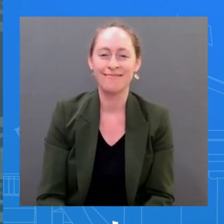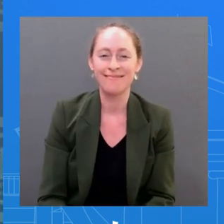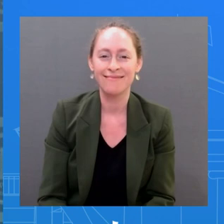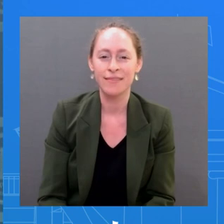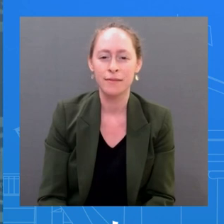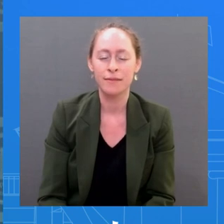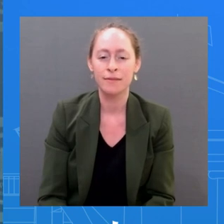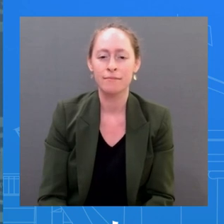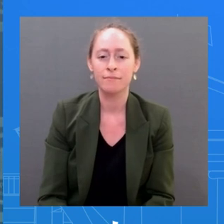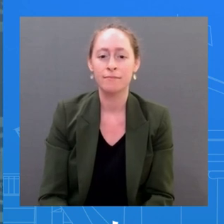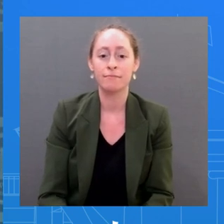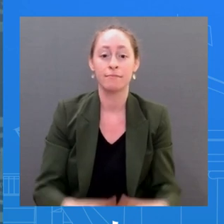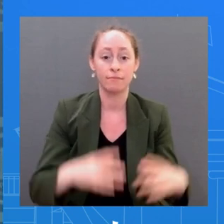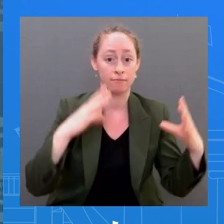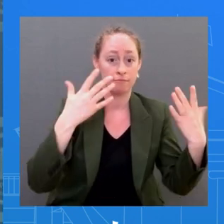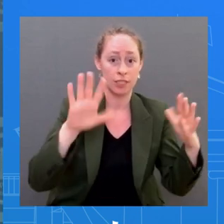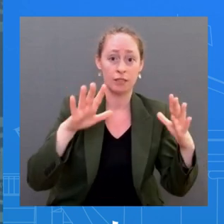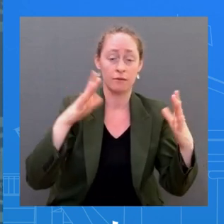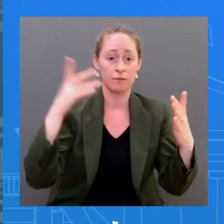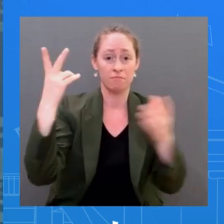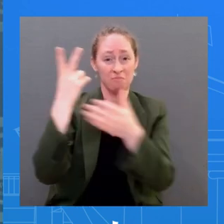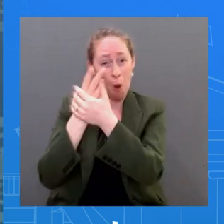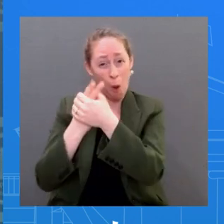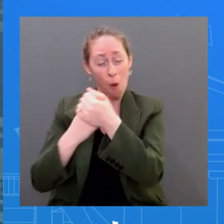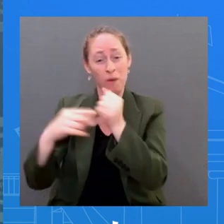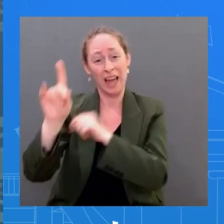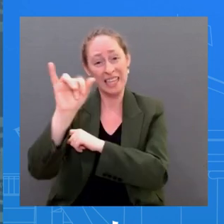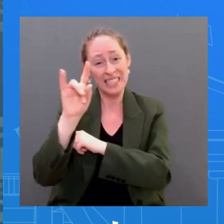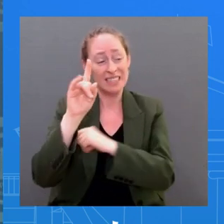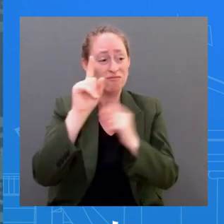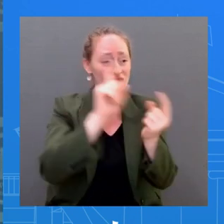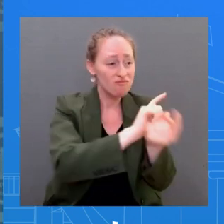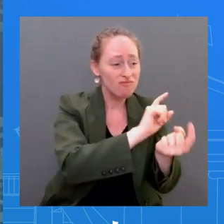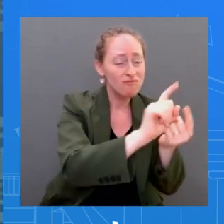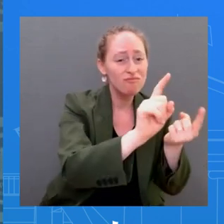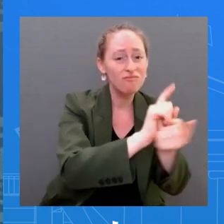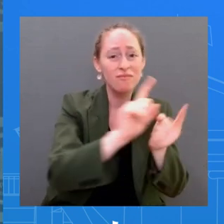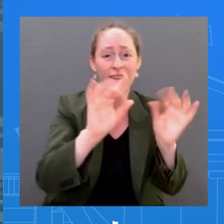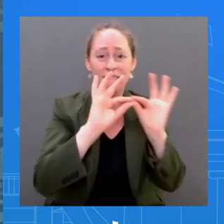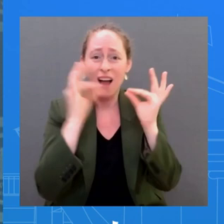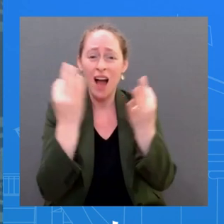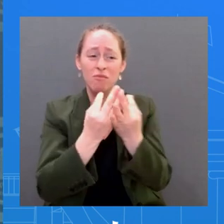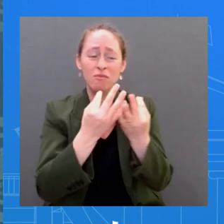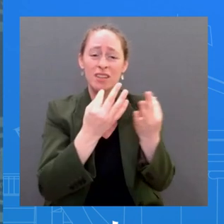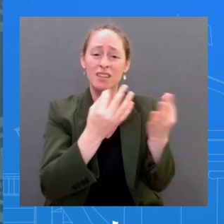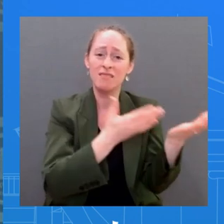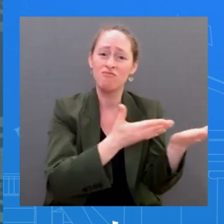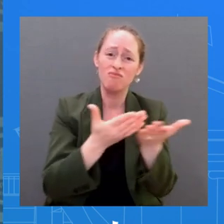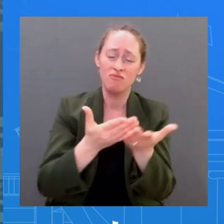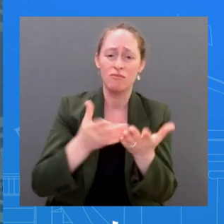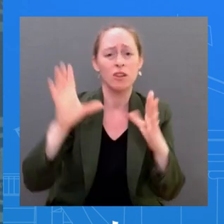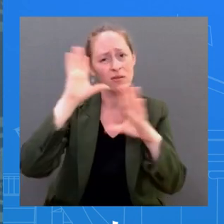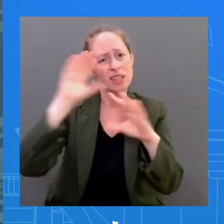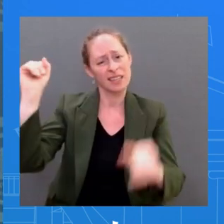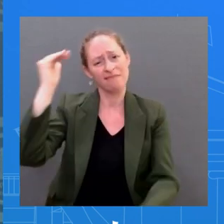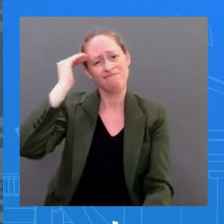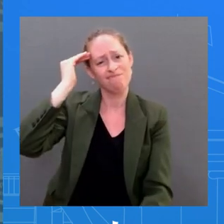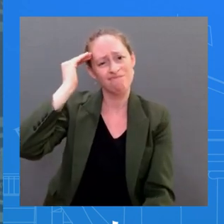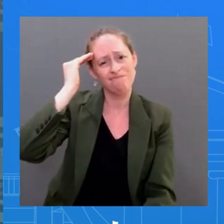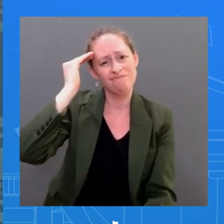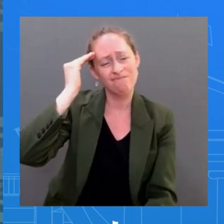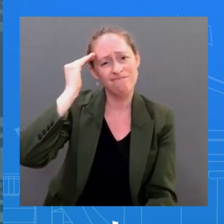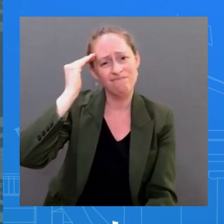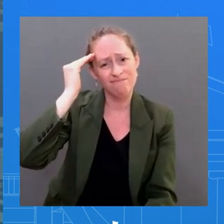of the stories that Matthew came here to share with all of you. So they certainly connected on that